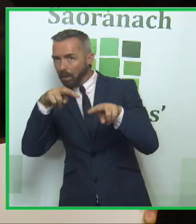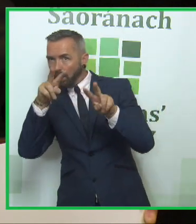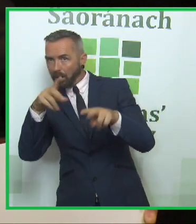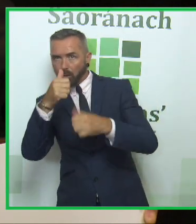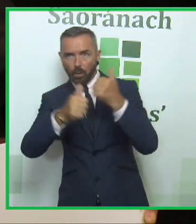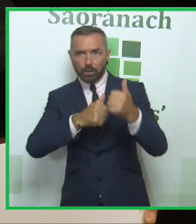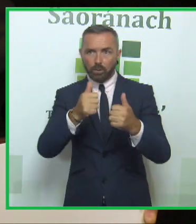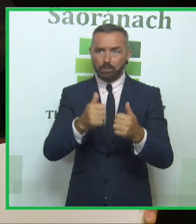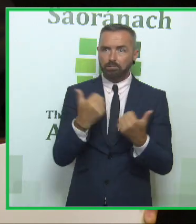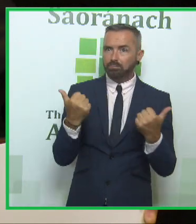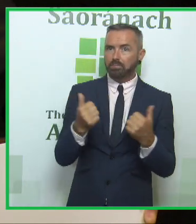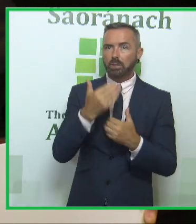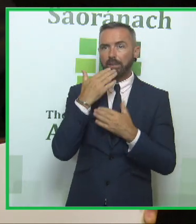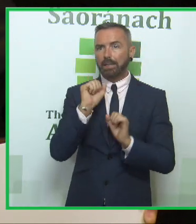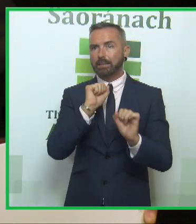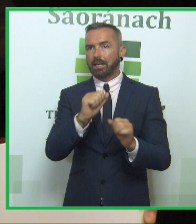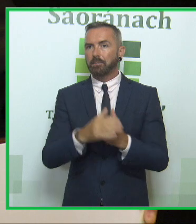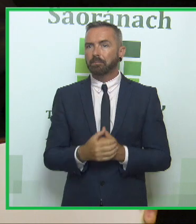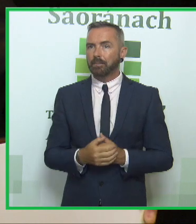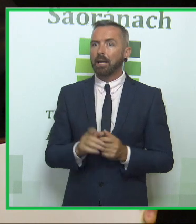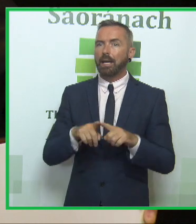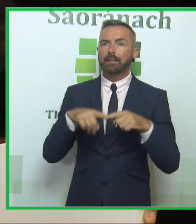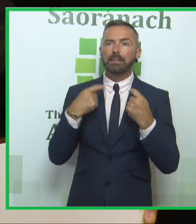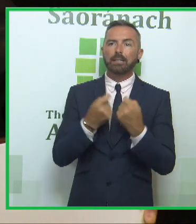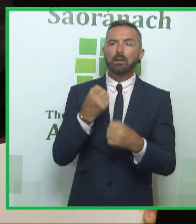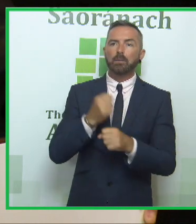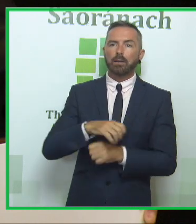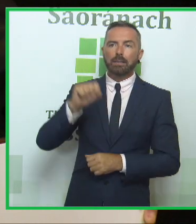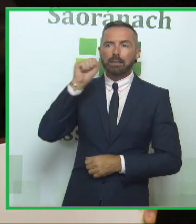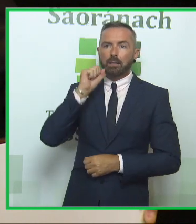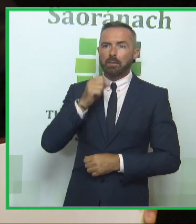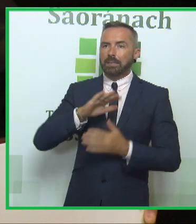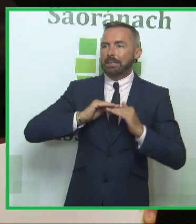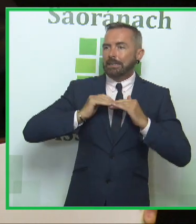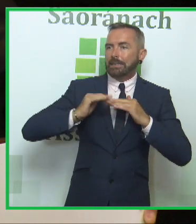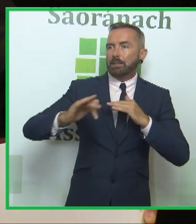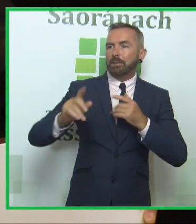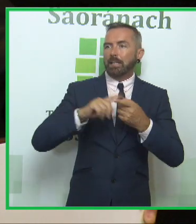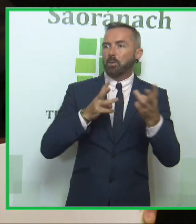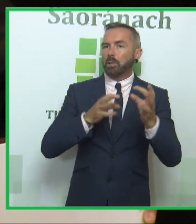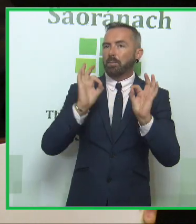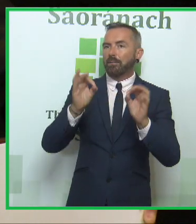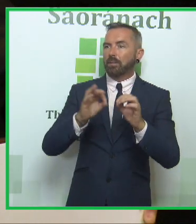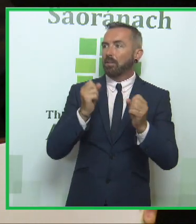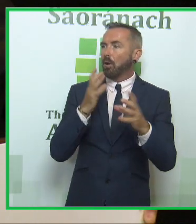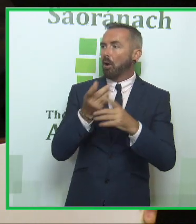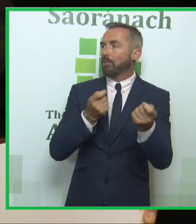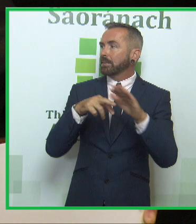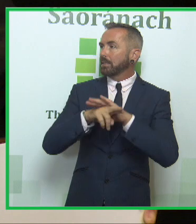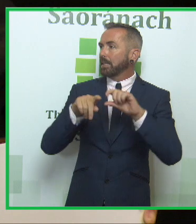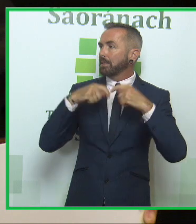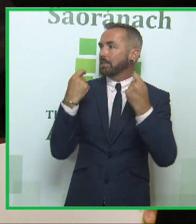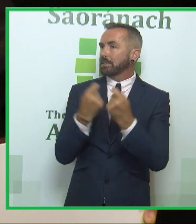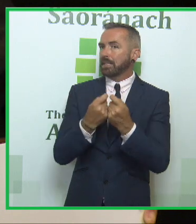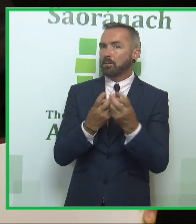well done, well designed, so thanks to Pi and Jerry and all of his team on sound who make it just seamless, but it works. To all our facilitators at the team,